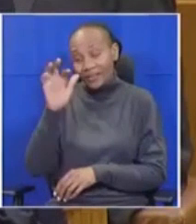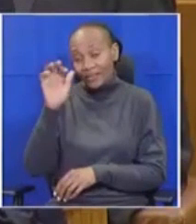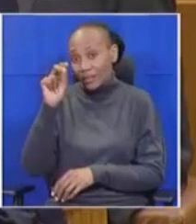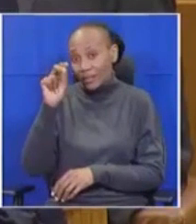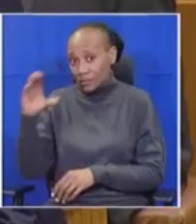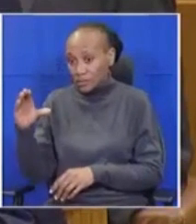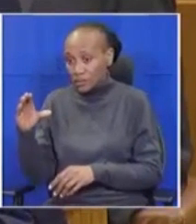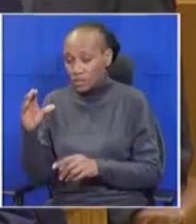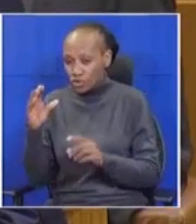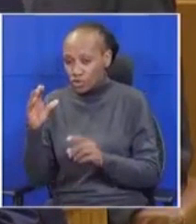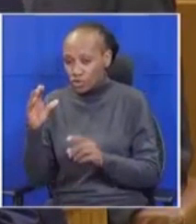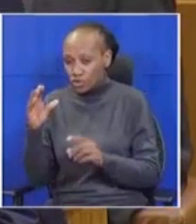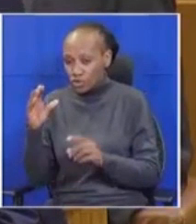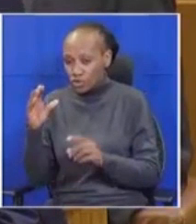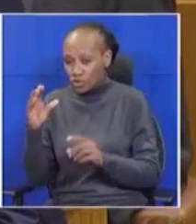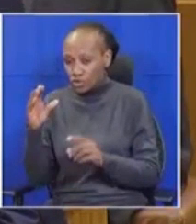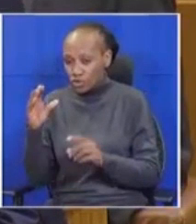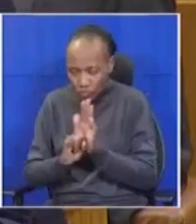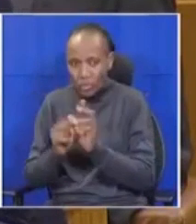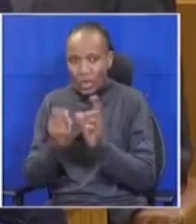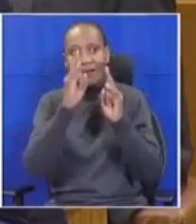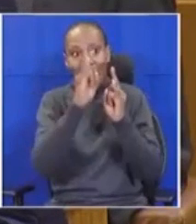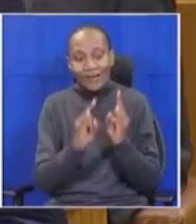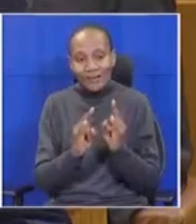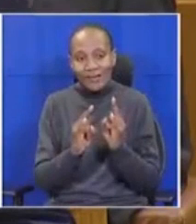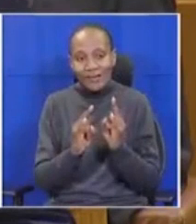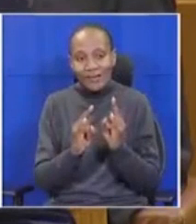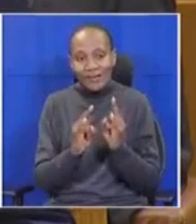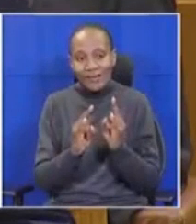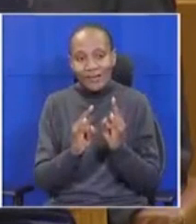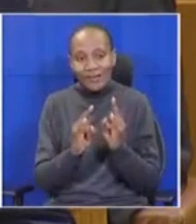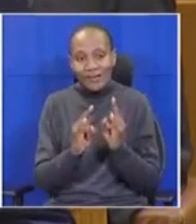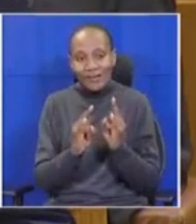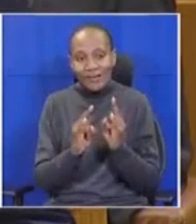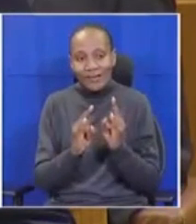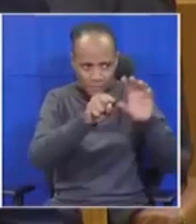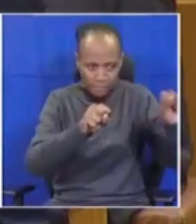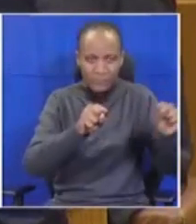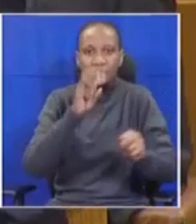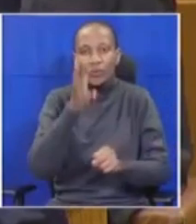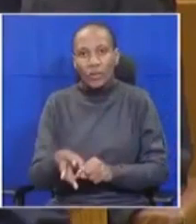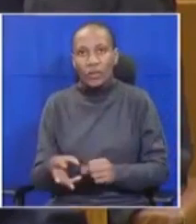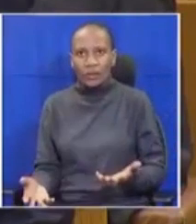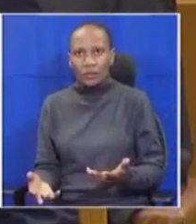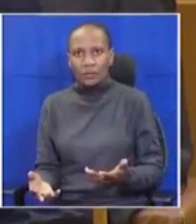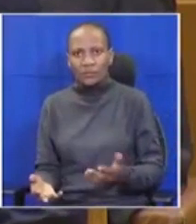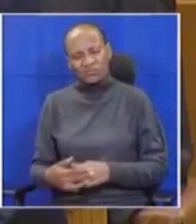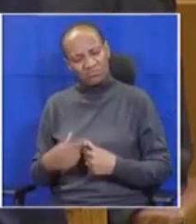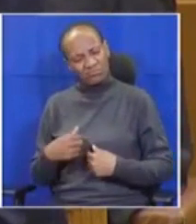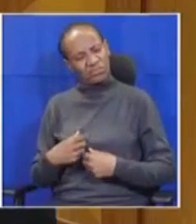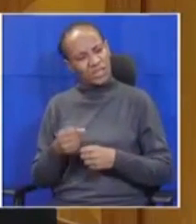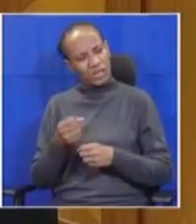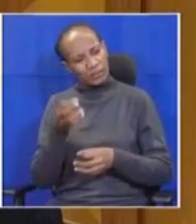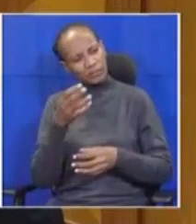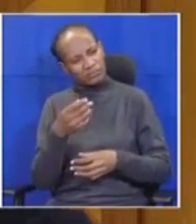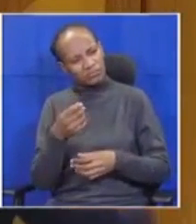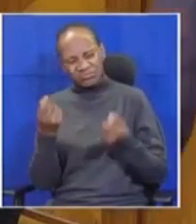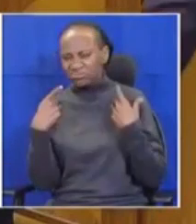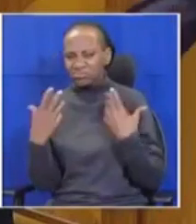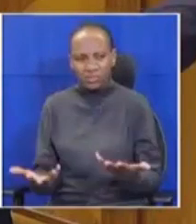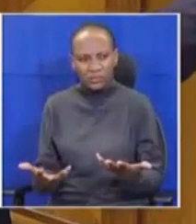targeting urban residential properties for seizure, he says. Now, what I'm trying to understand, Mr. President, is